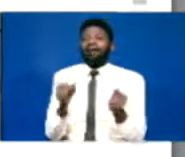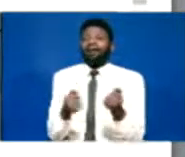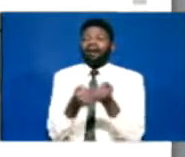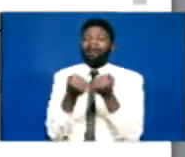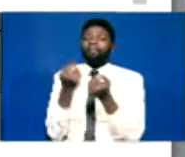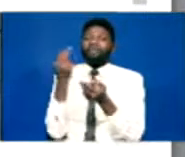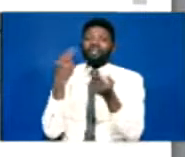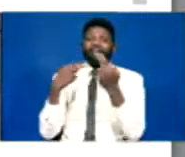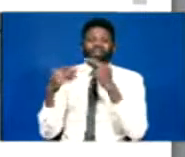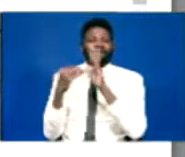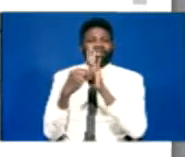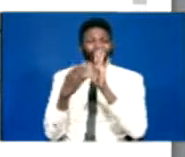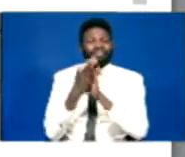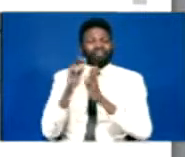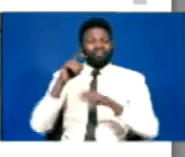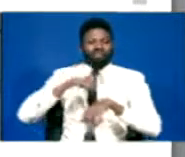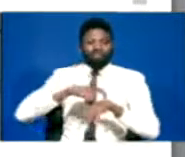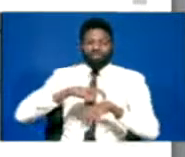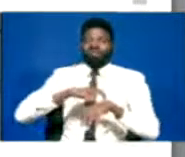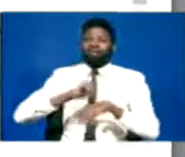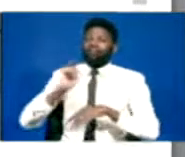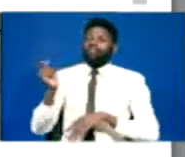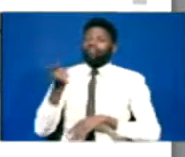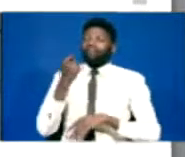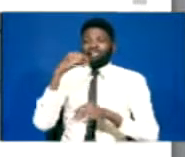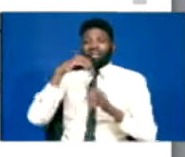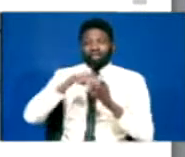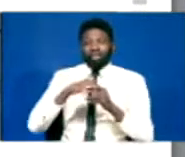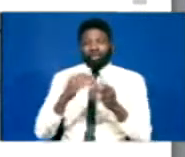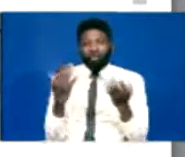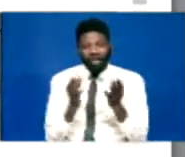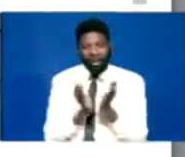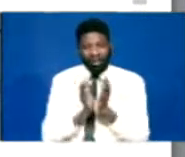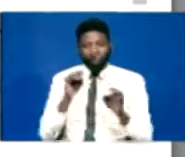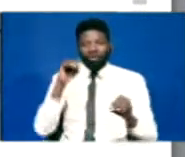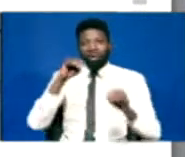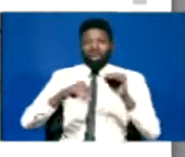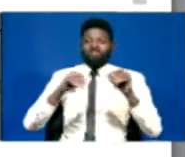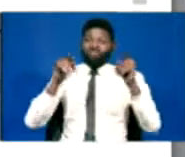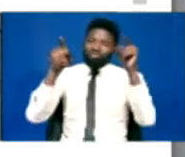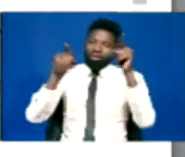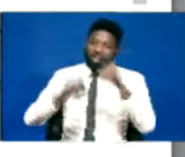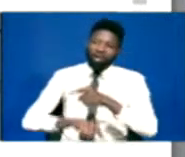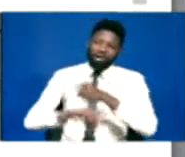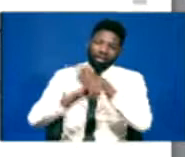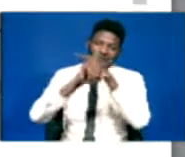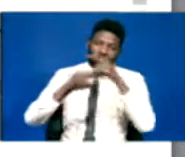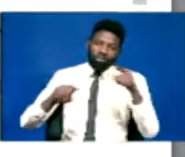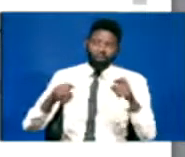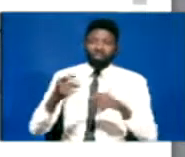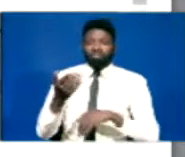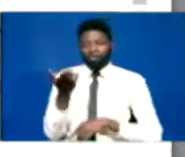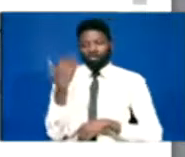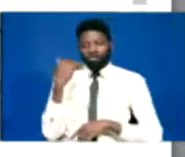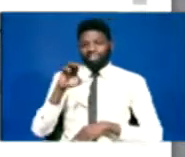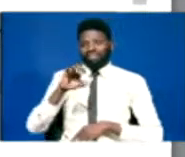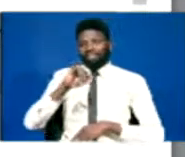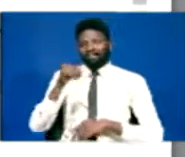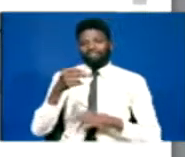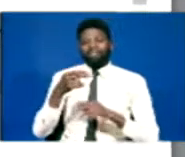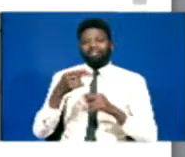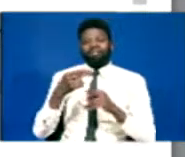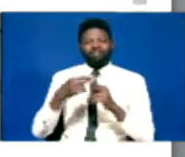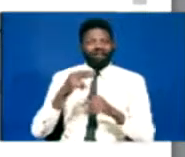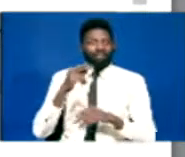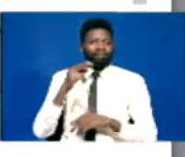in our country where we had the general elections nullified by the then Chief Justice CJ Maraga, and this